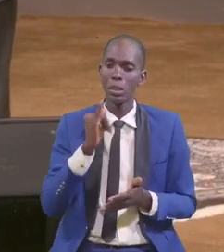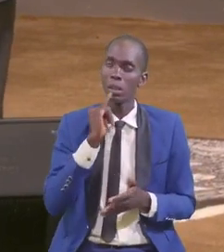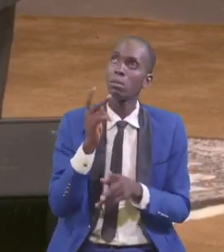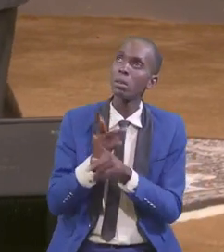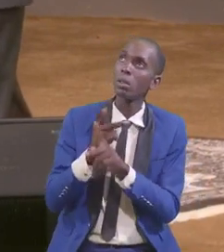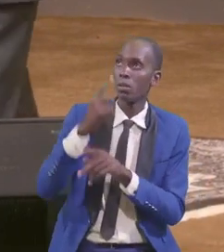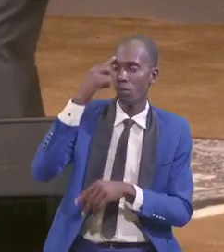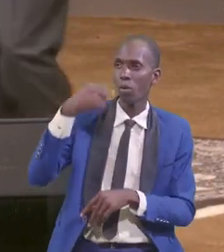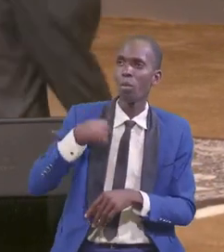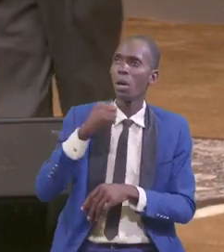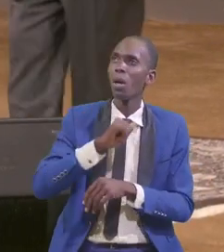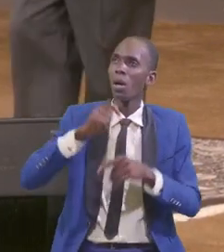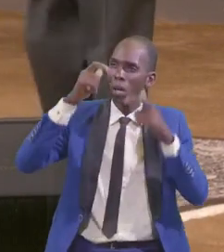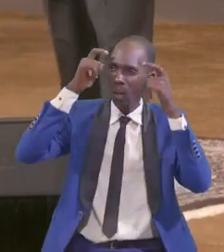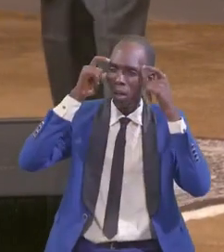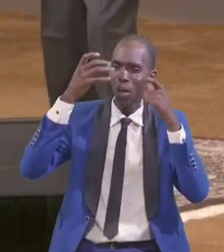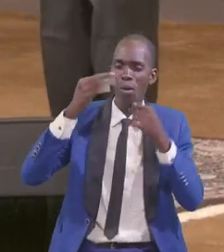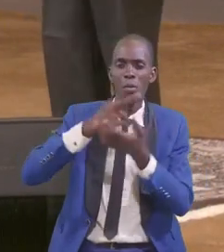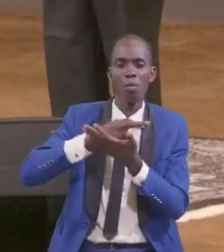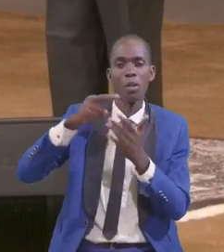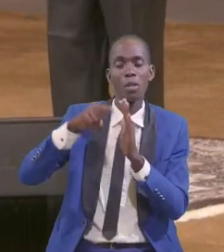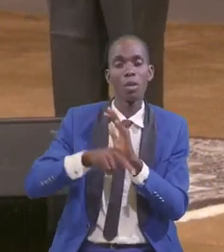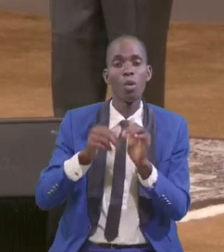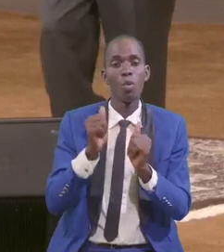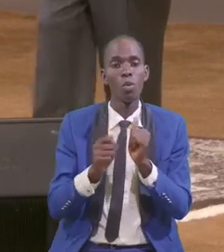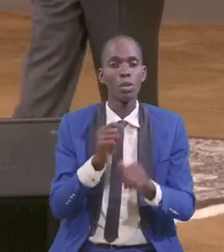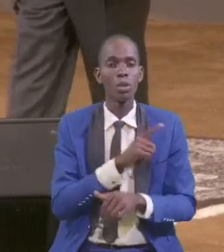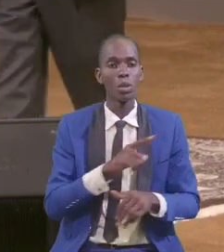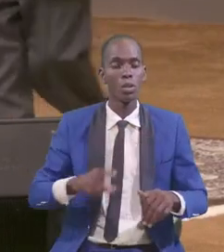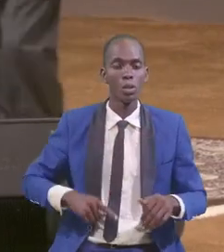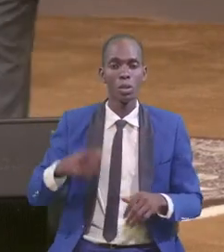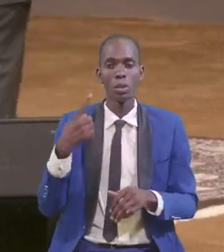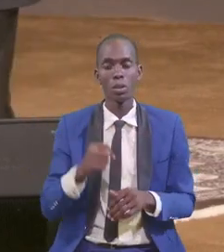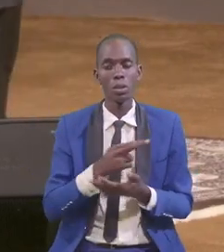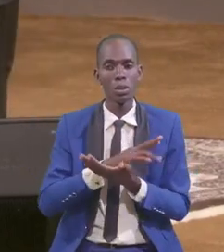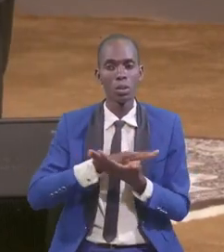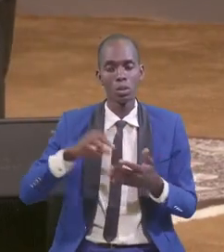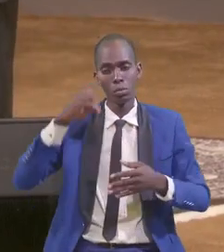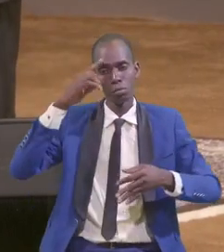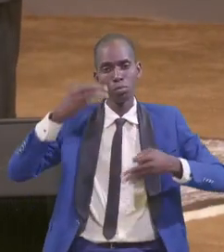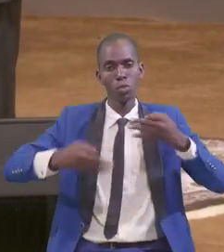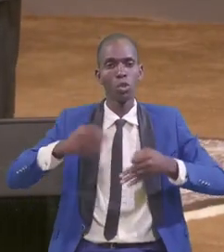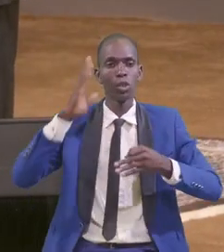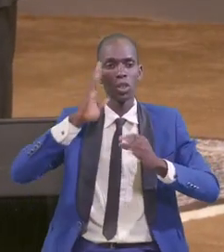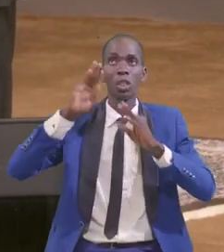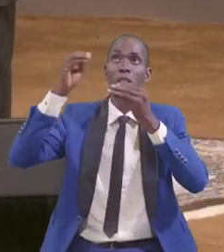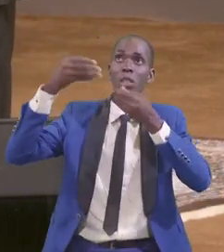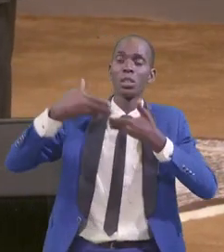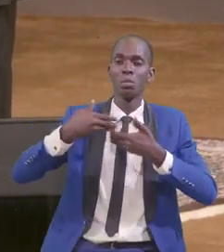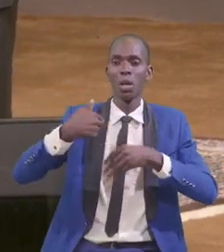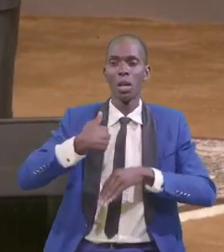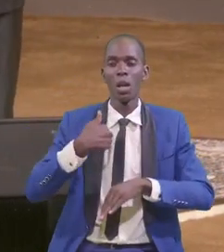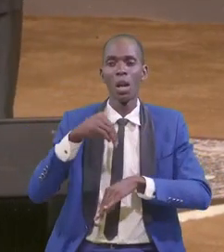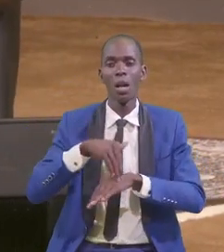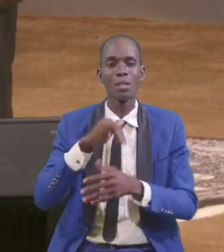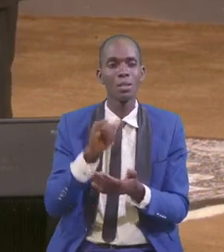of righteousness, which the Lord, the righteous judge, shall give me at that day, and not